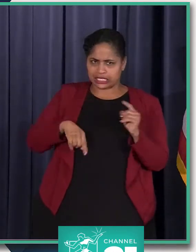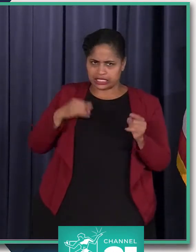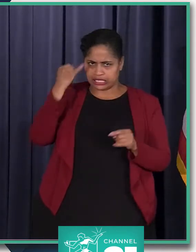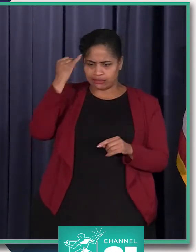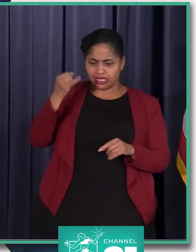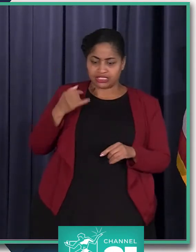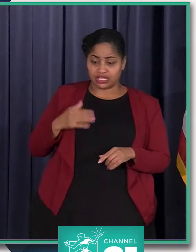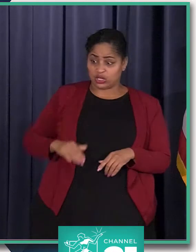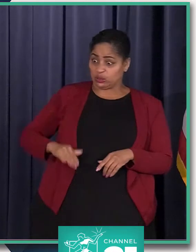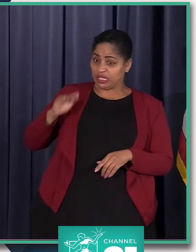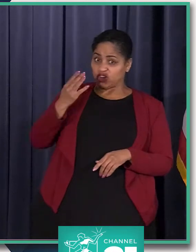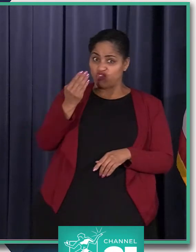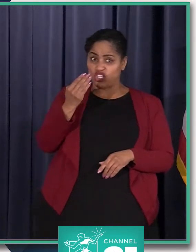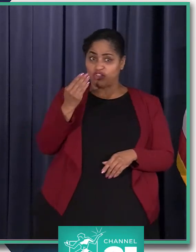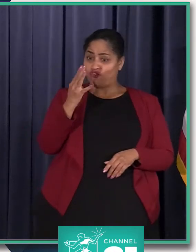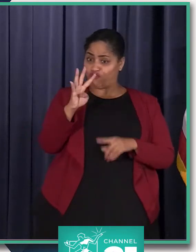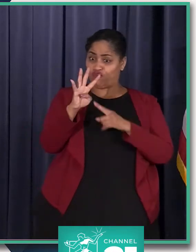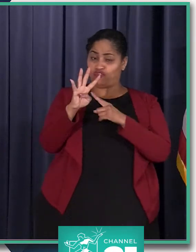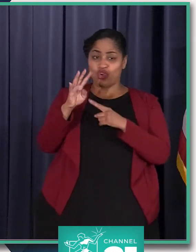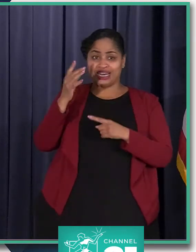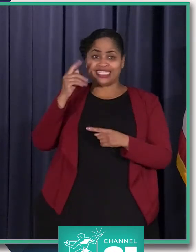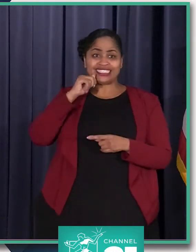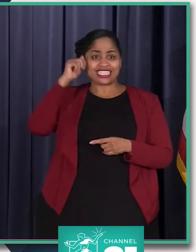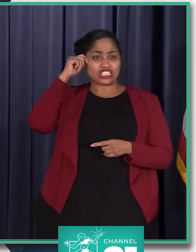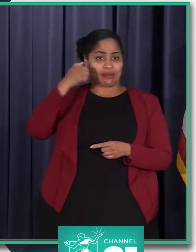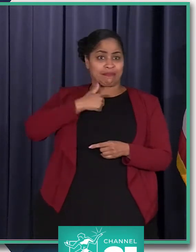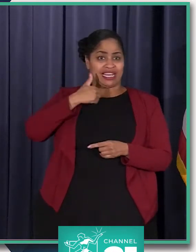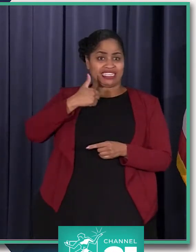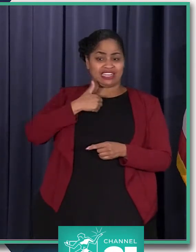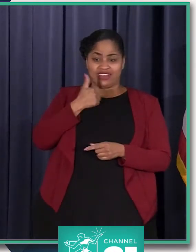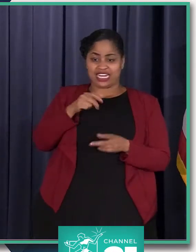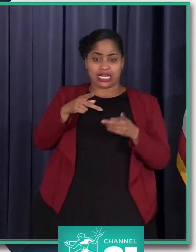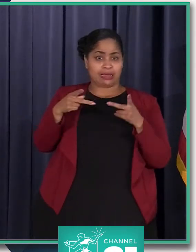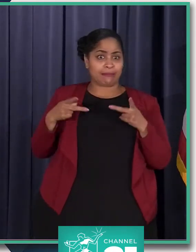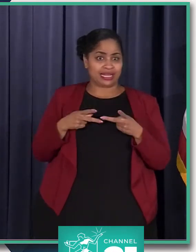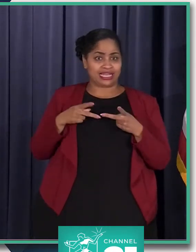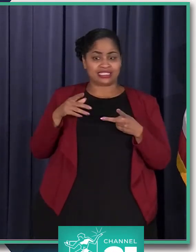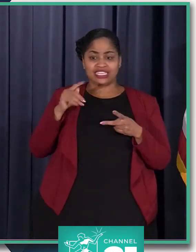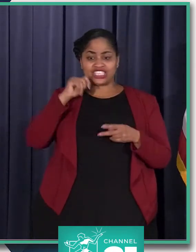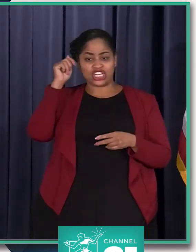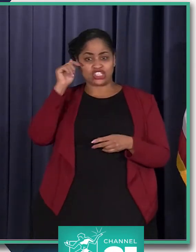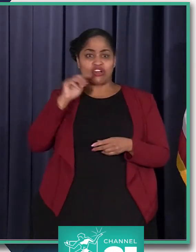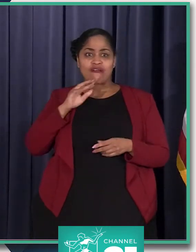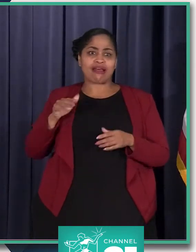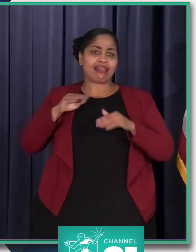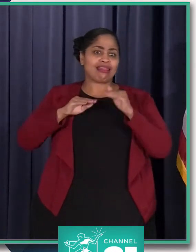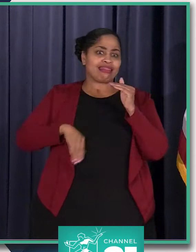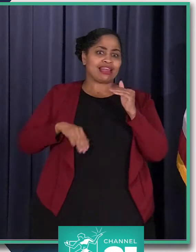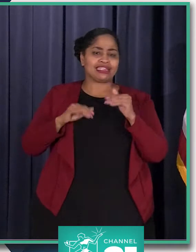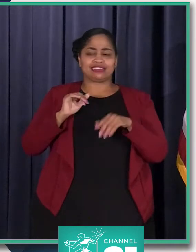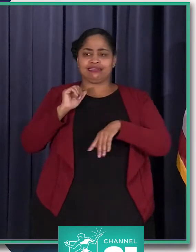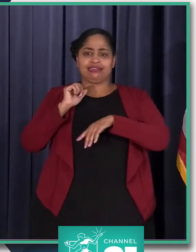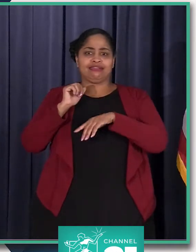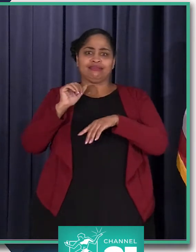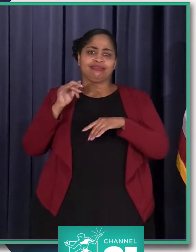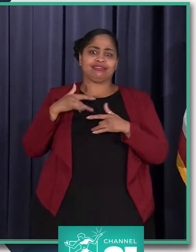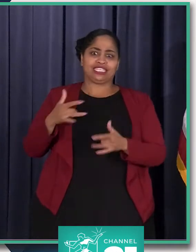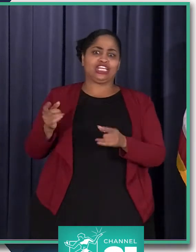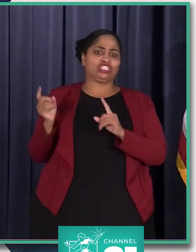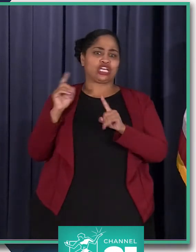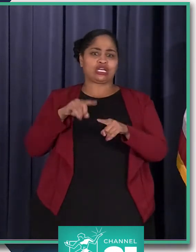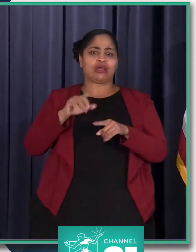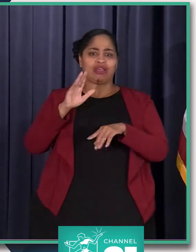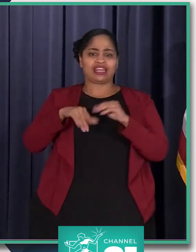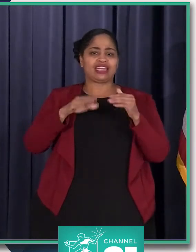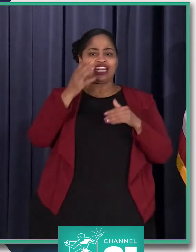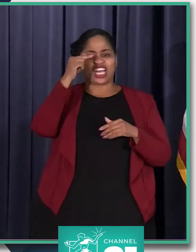4 teenagers myself, any place teenagers are less likely to go than the building the government sets aside and tells them to go to.